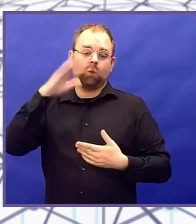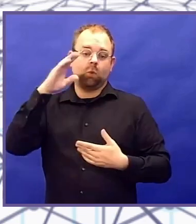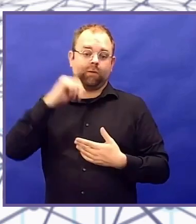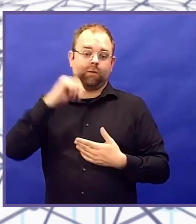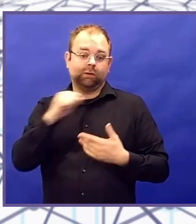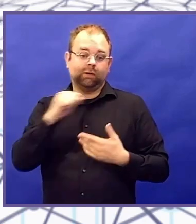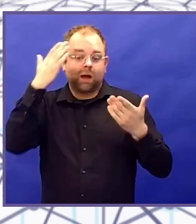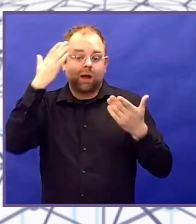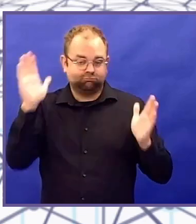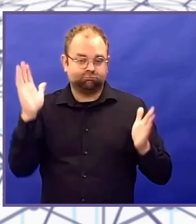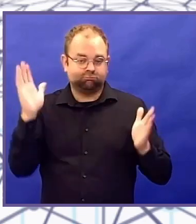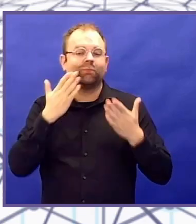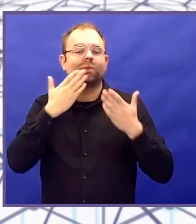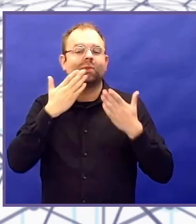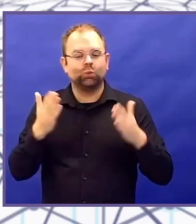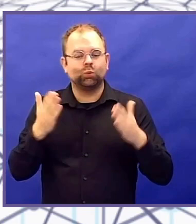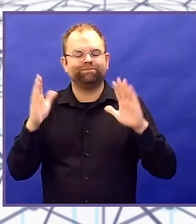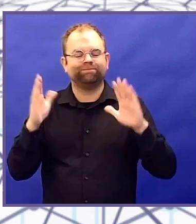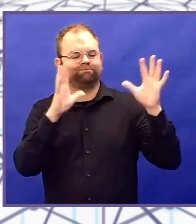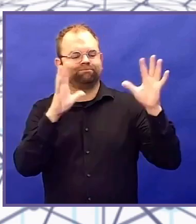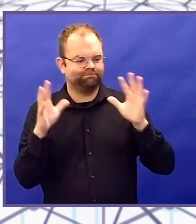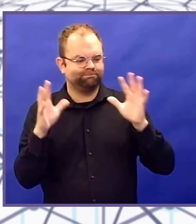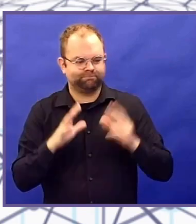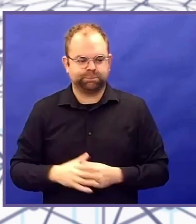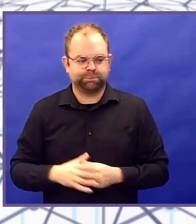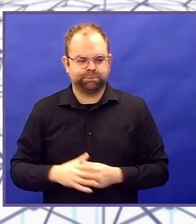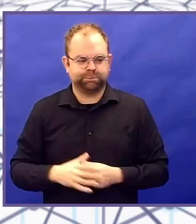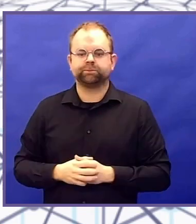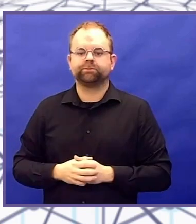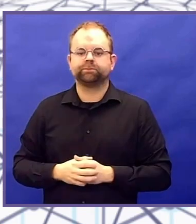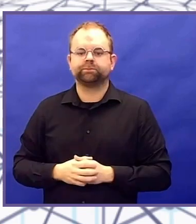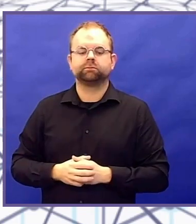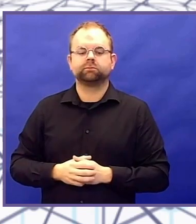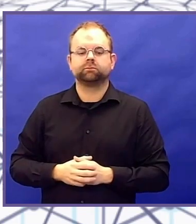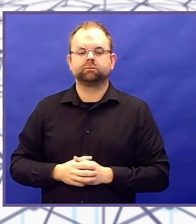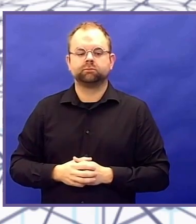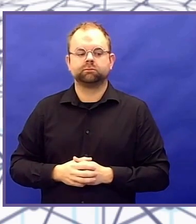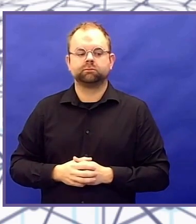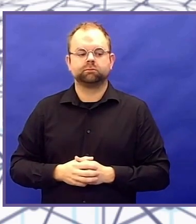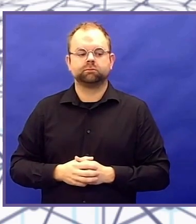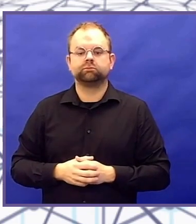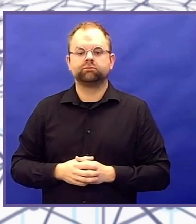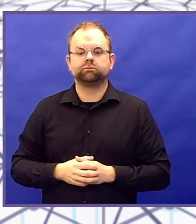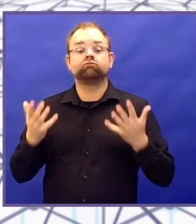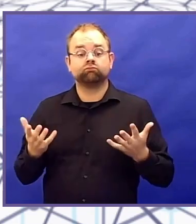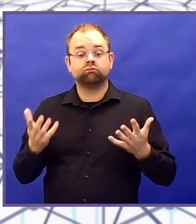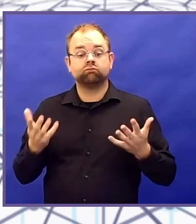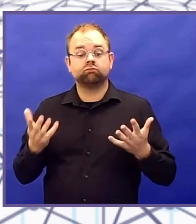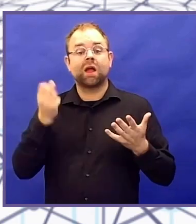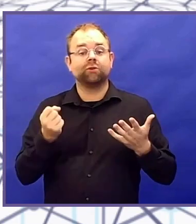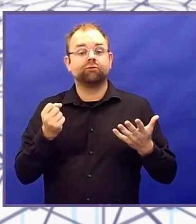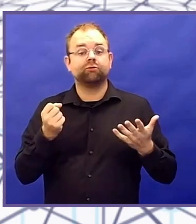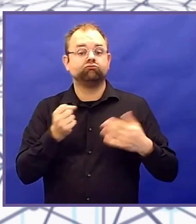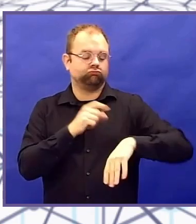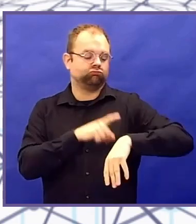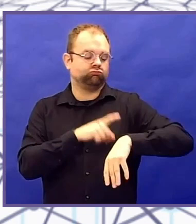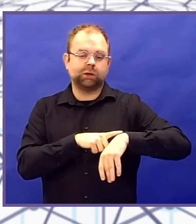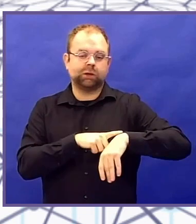So I'll open the floor here, if that's okay. If you would like to indicate to me if you have a question for